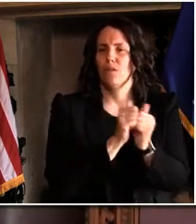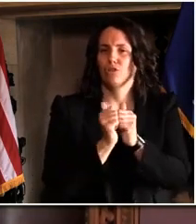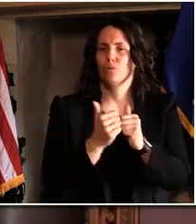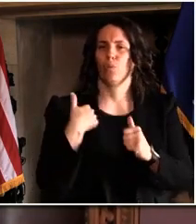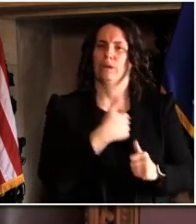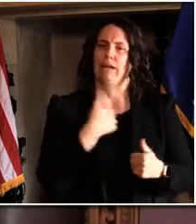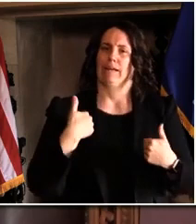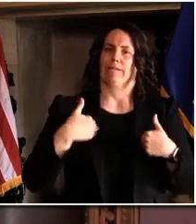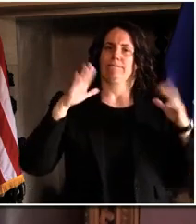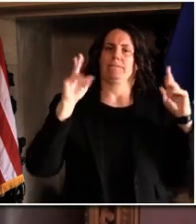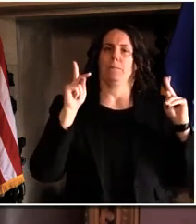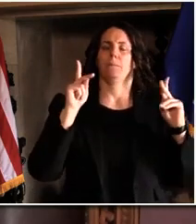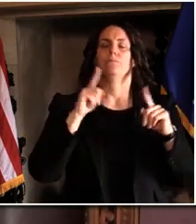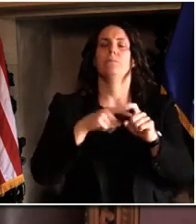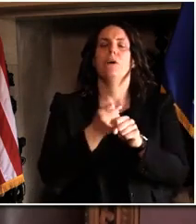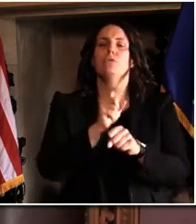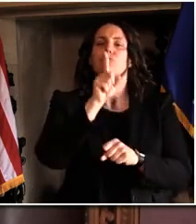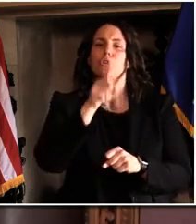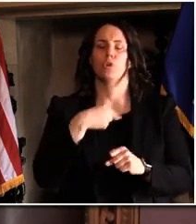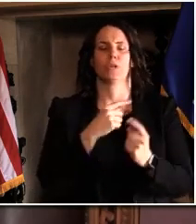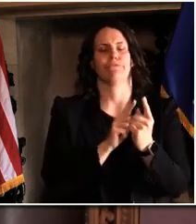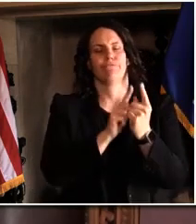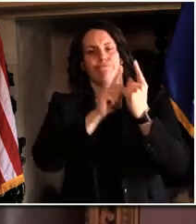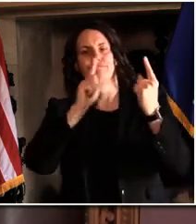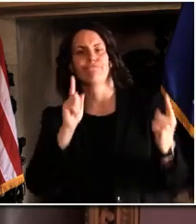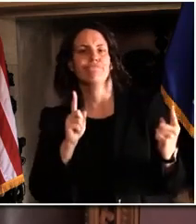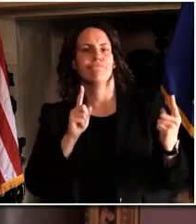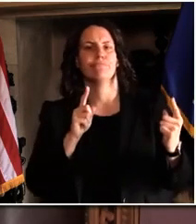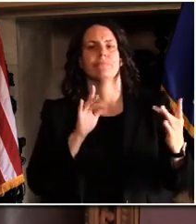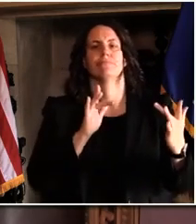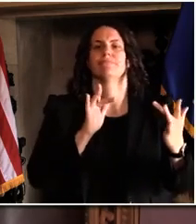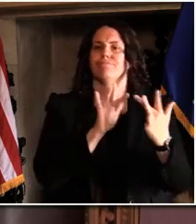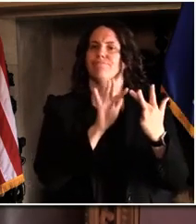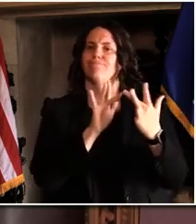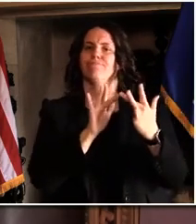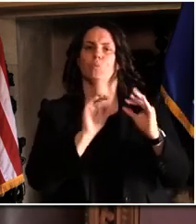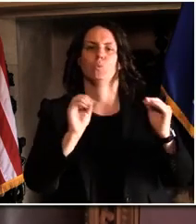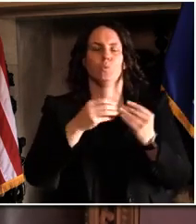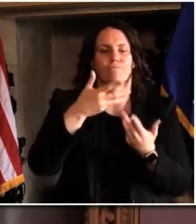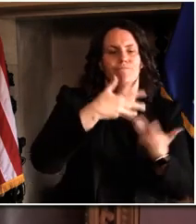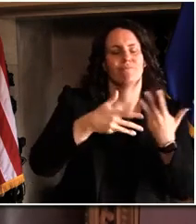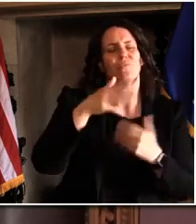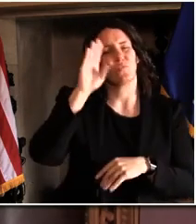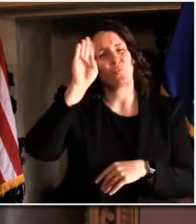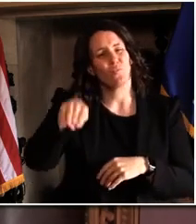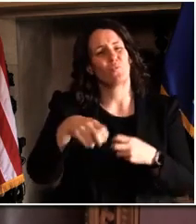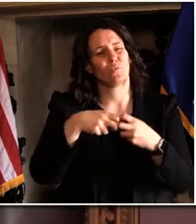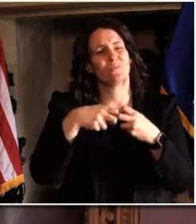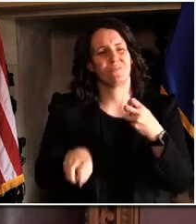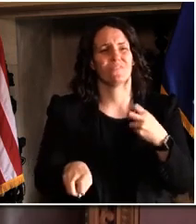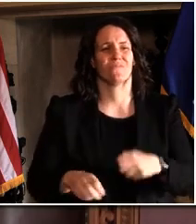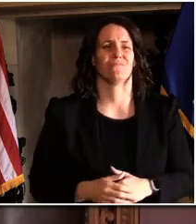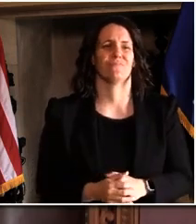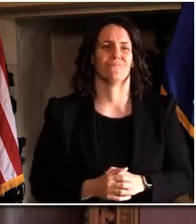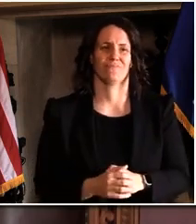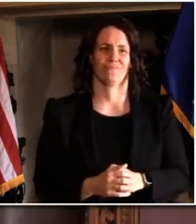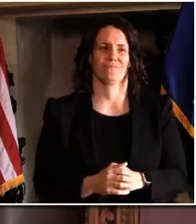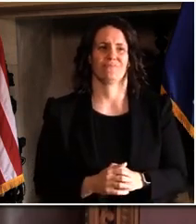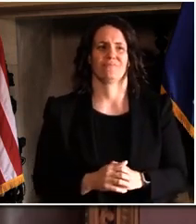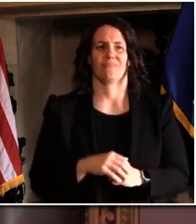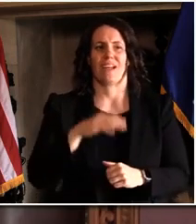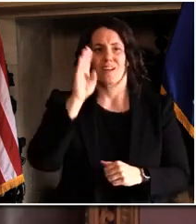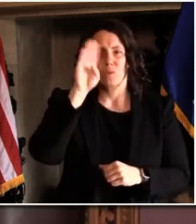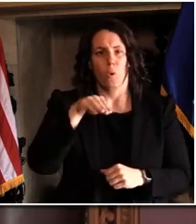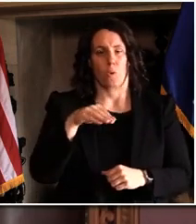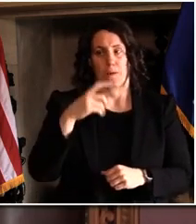with. This kind of distancing, it's difficult. We know it is especially draining both mentally and